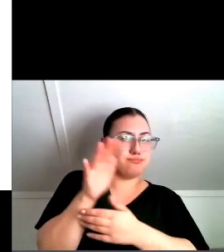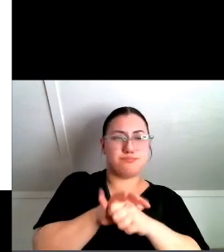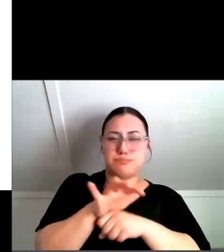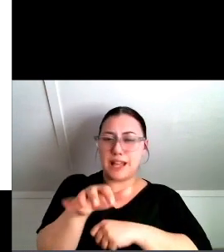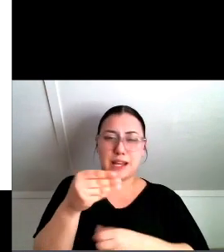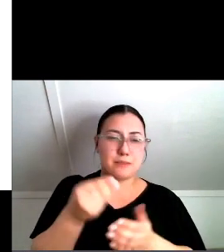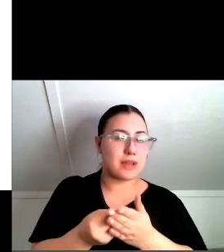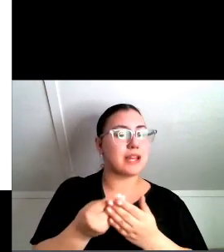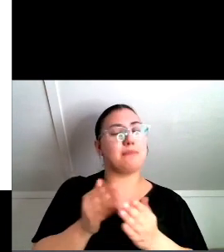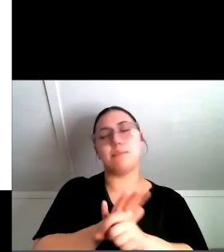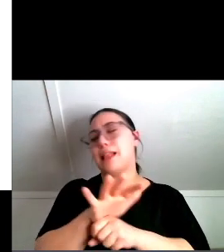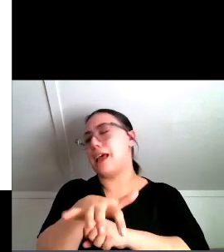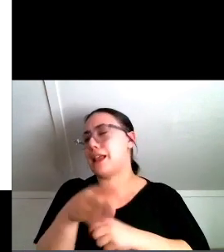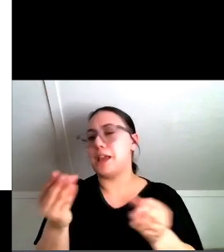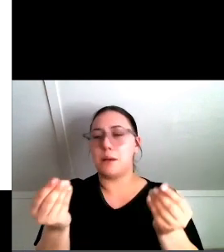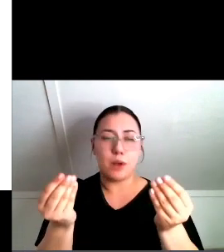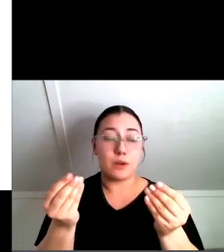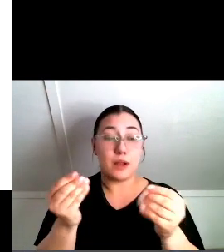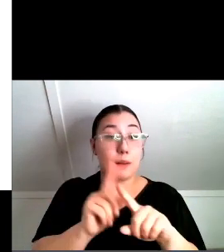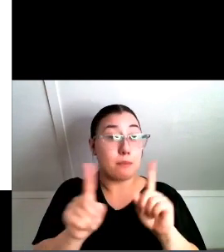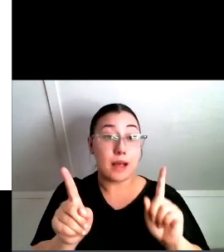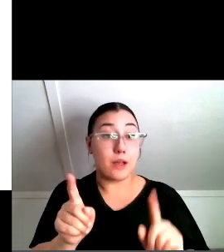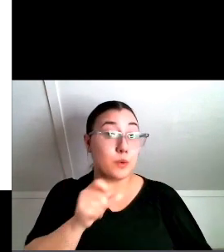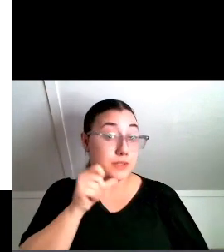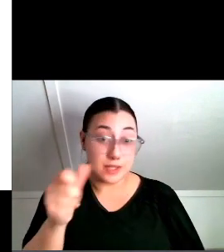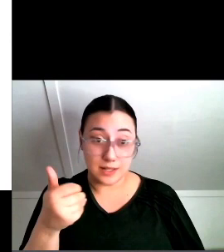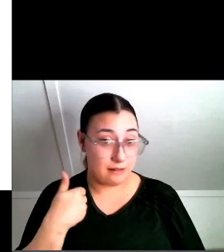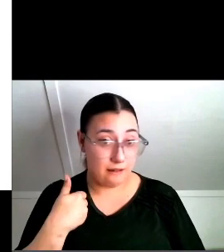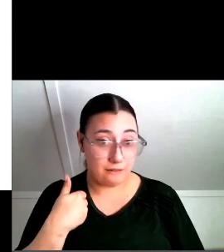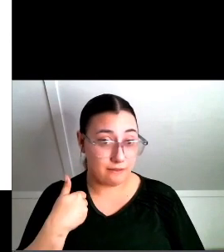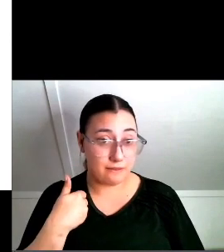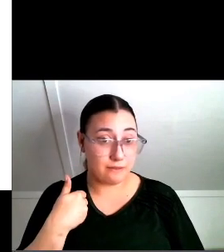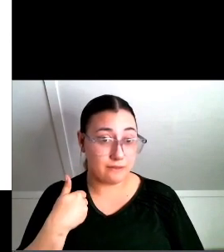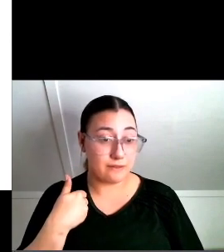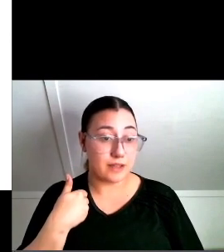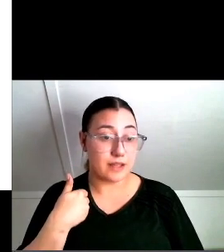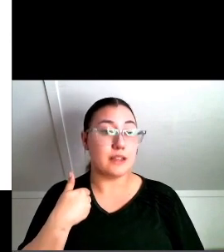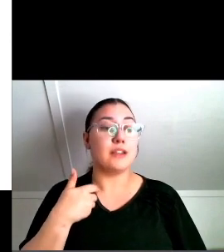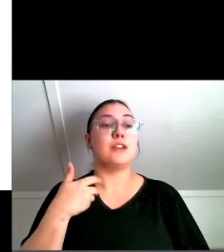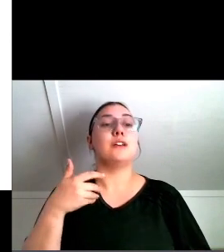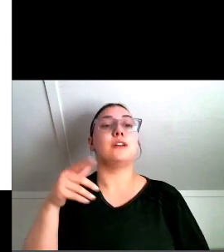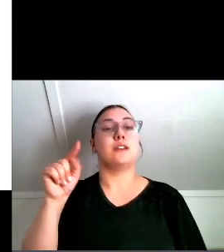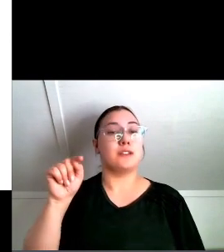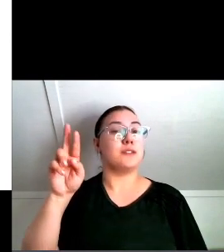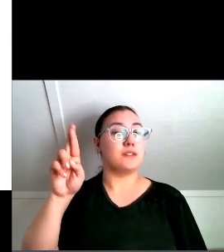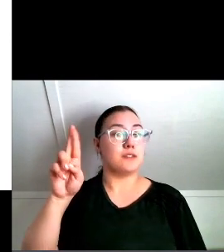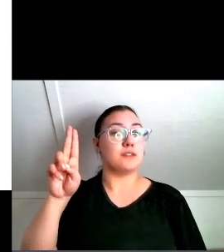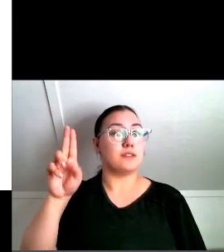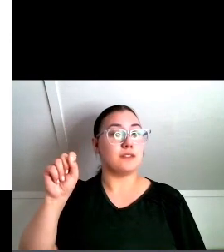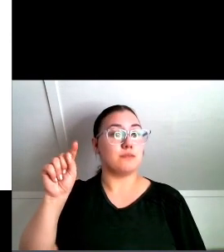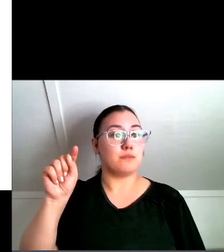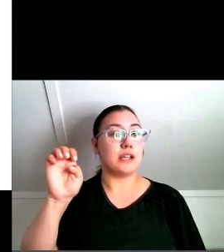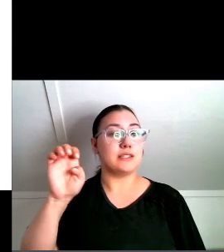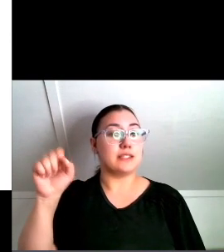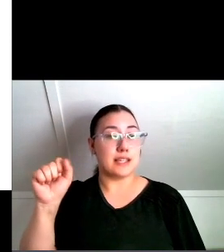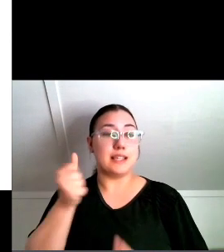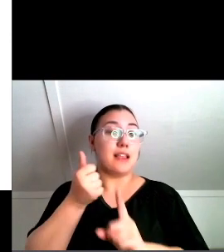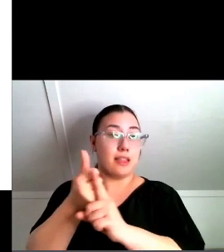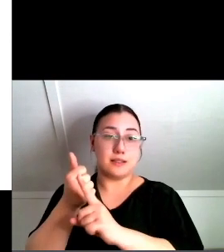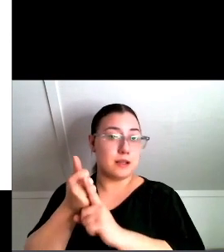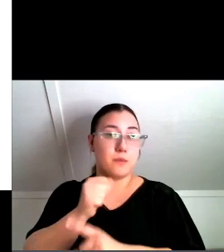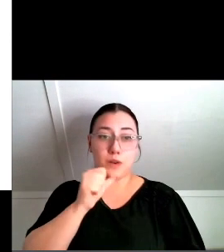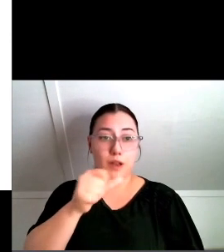but what it did not have was trustees that were necessarily black, and